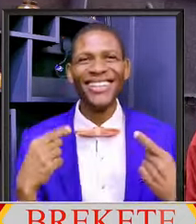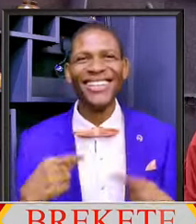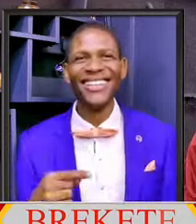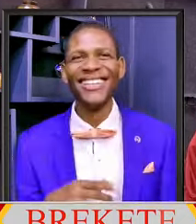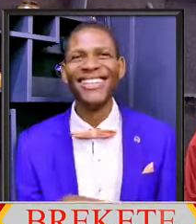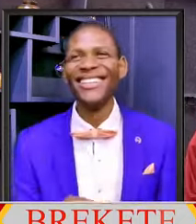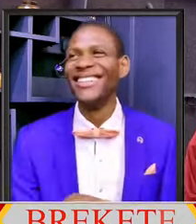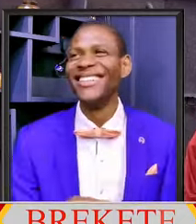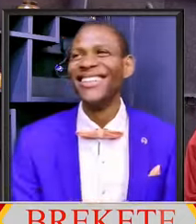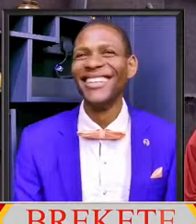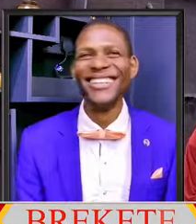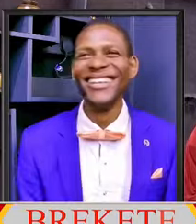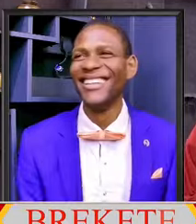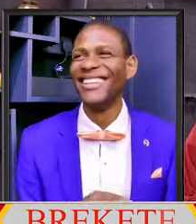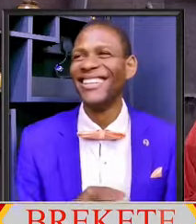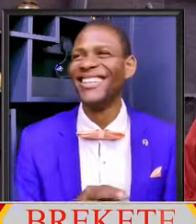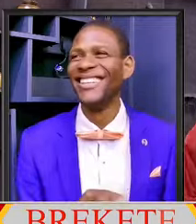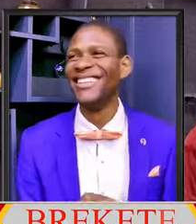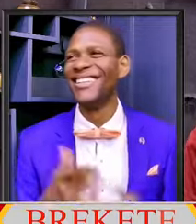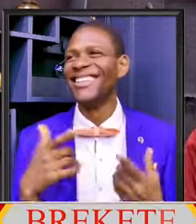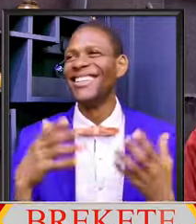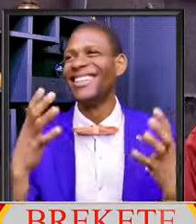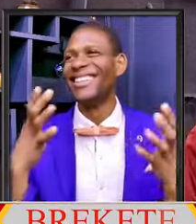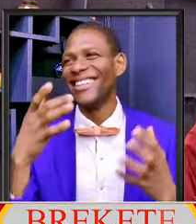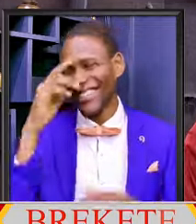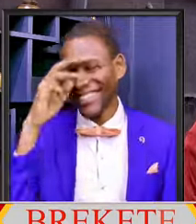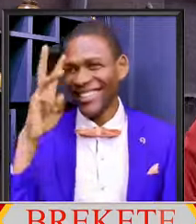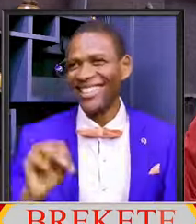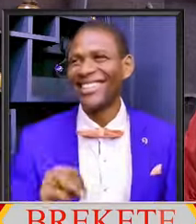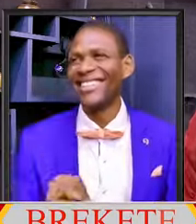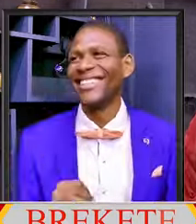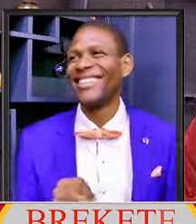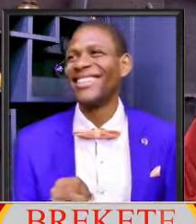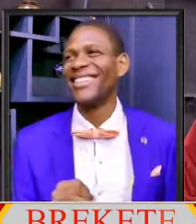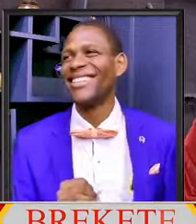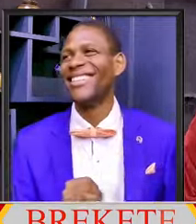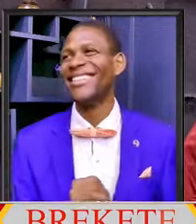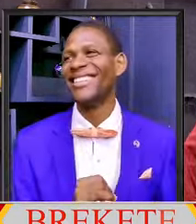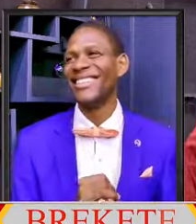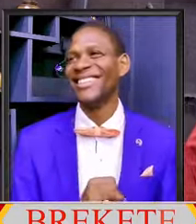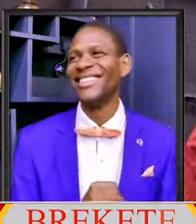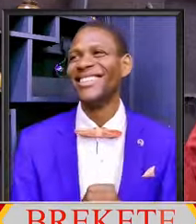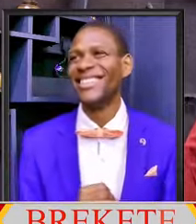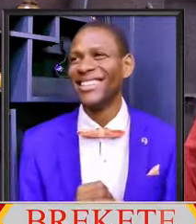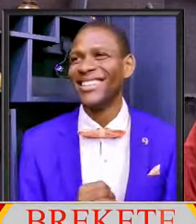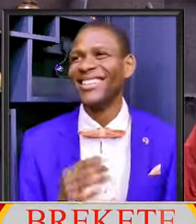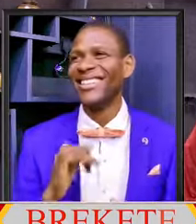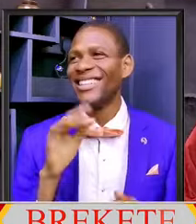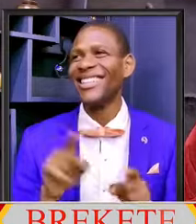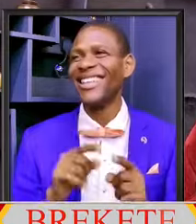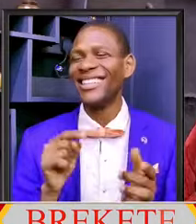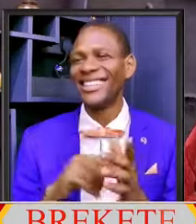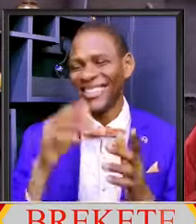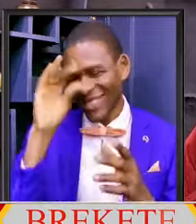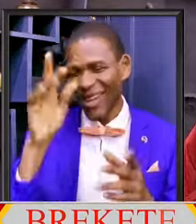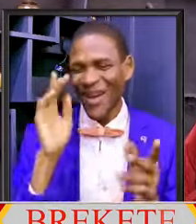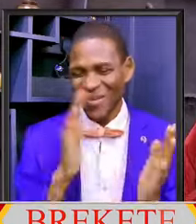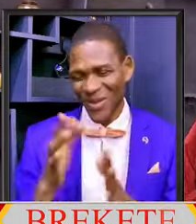Okay, there you go. Look, we clap for her now. Clap for. Come. If you like say this guy, prepare for